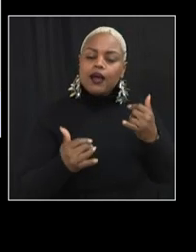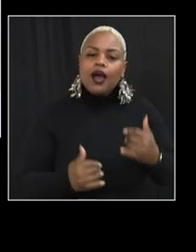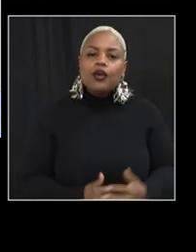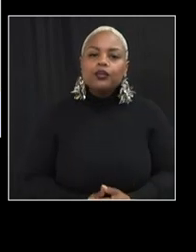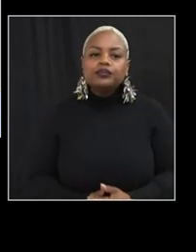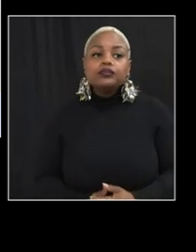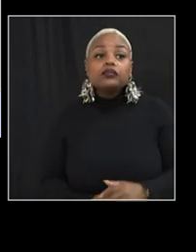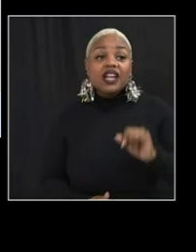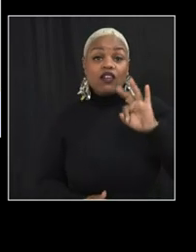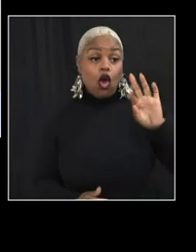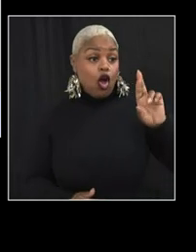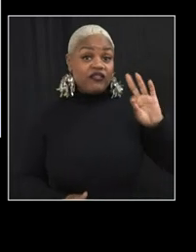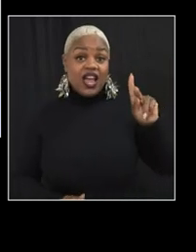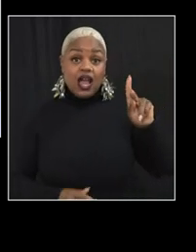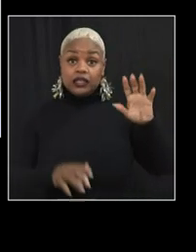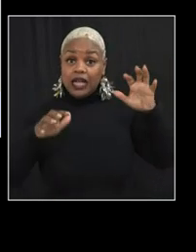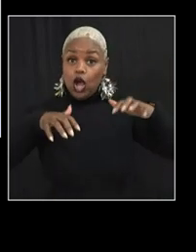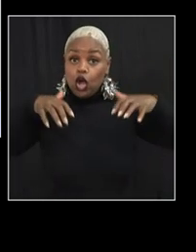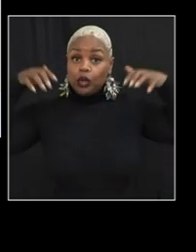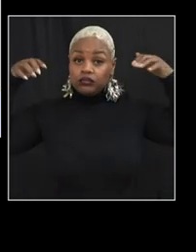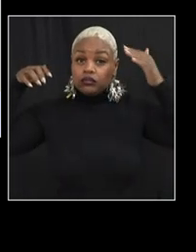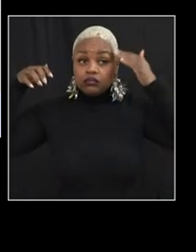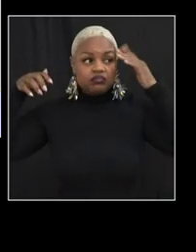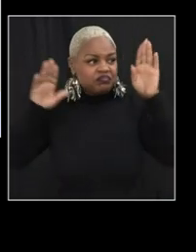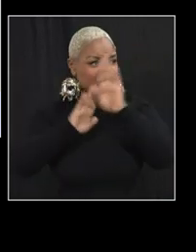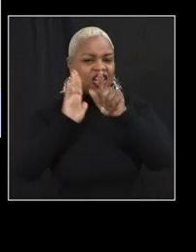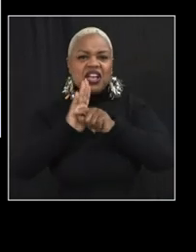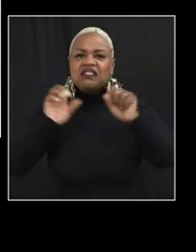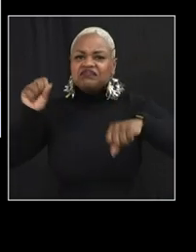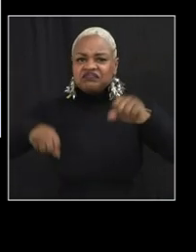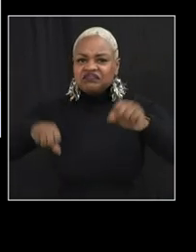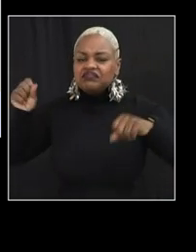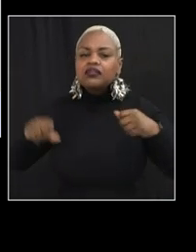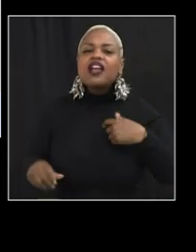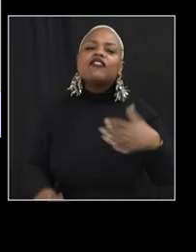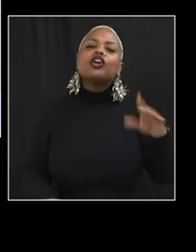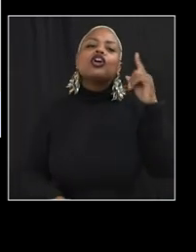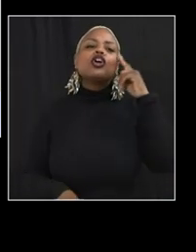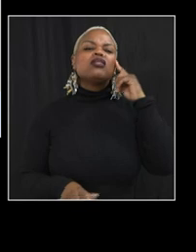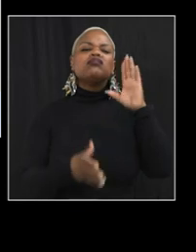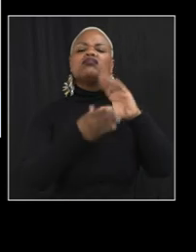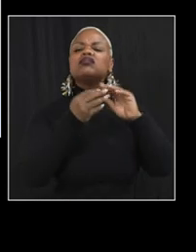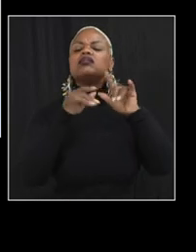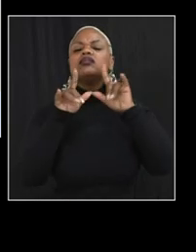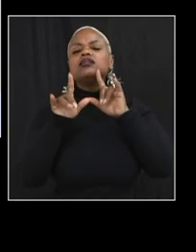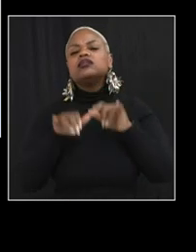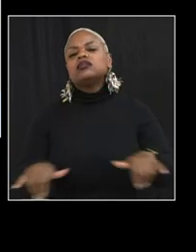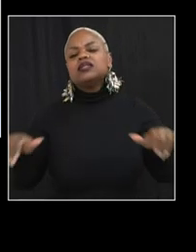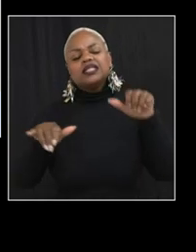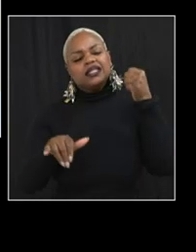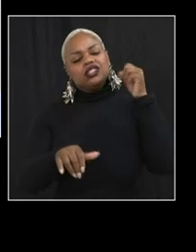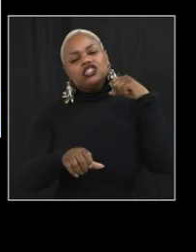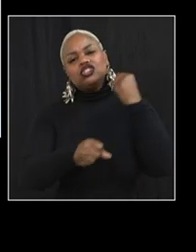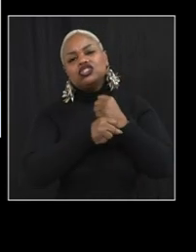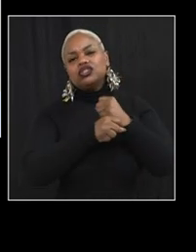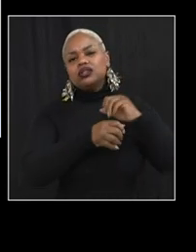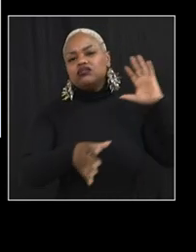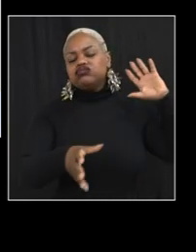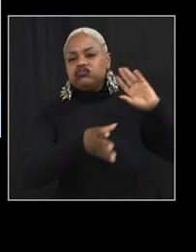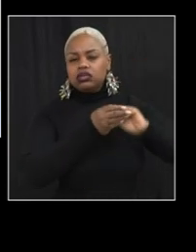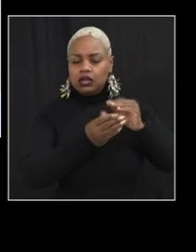it? Well, you've probably heard me talk about it for 10 years strong. But for